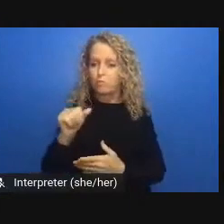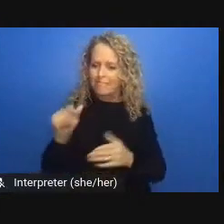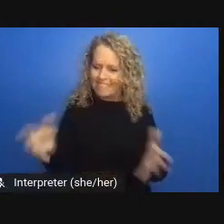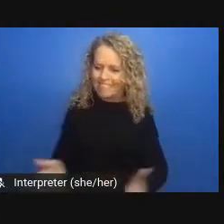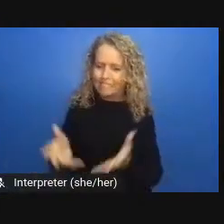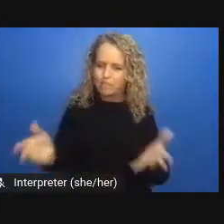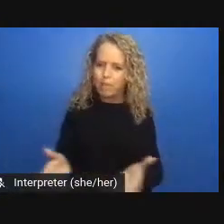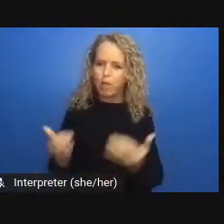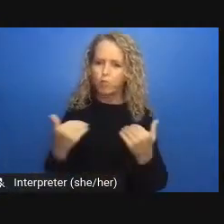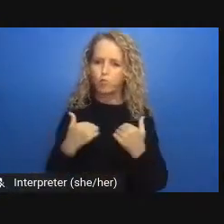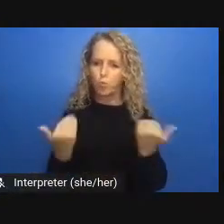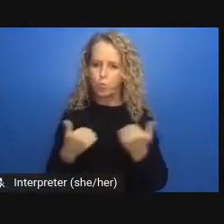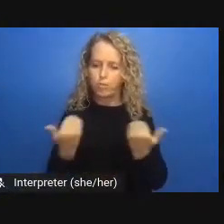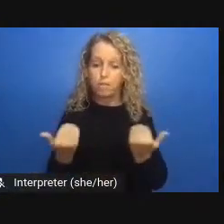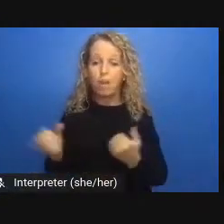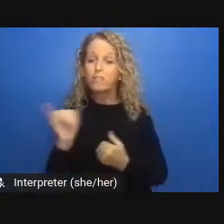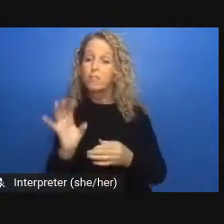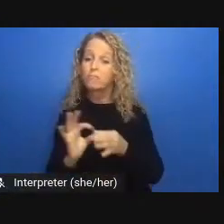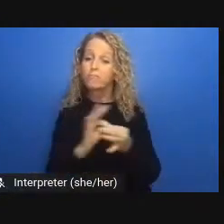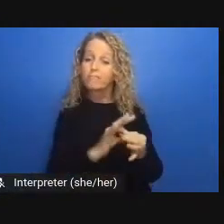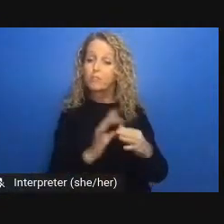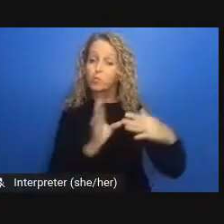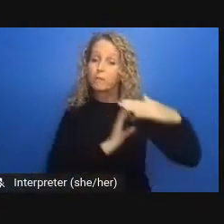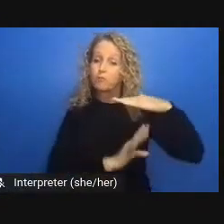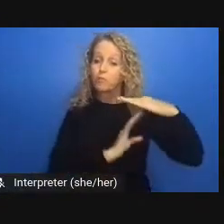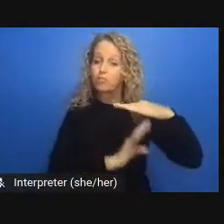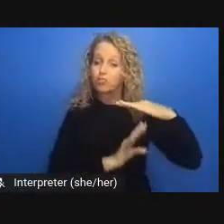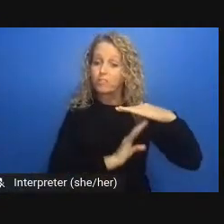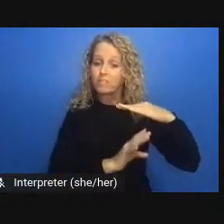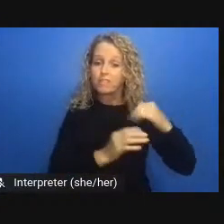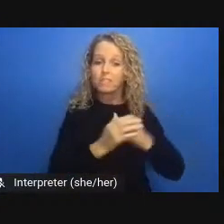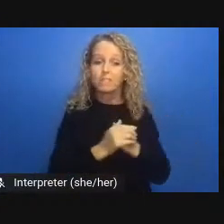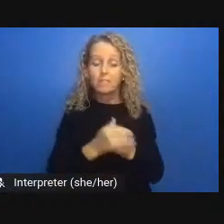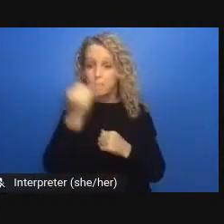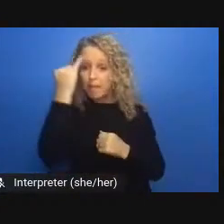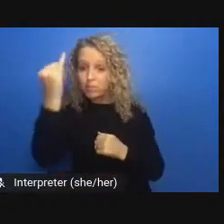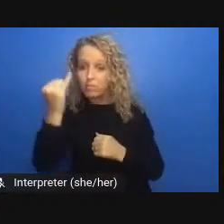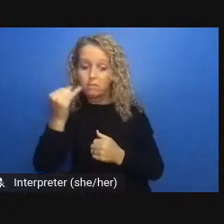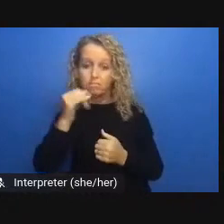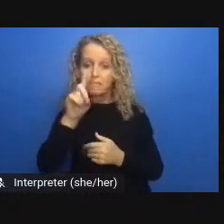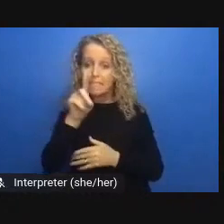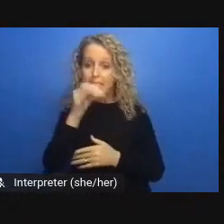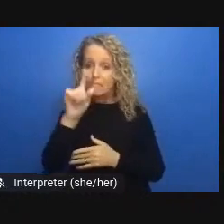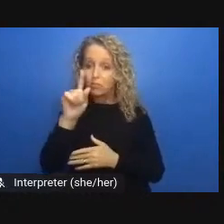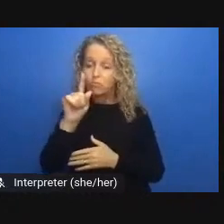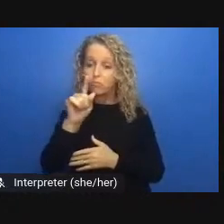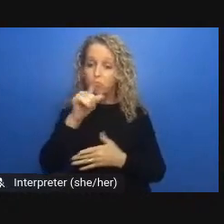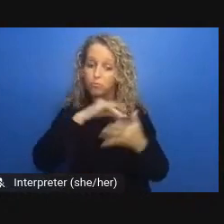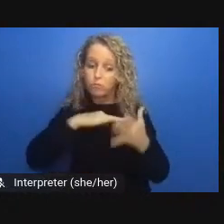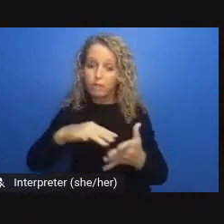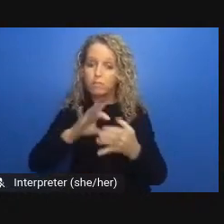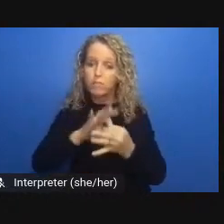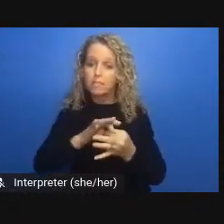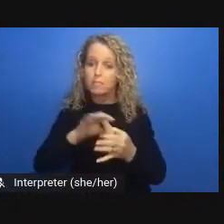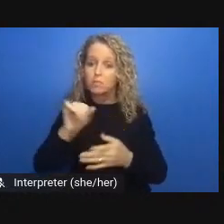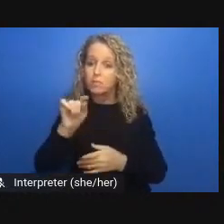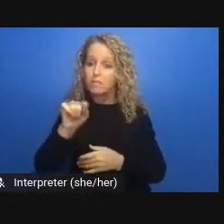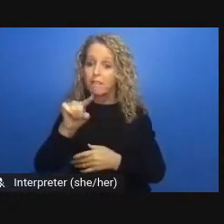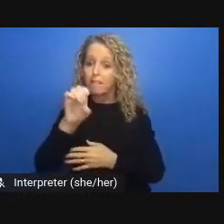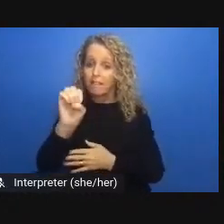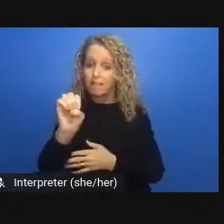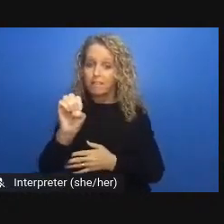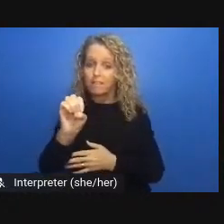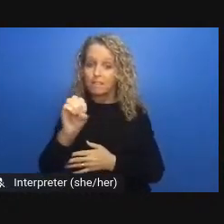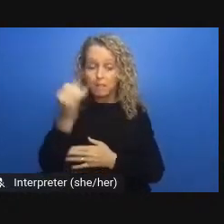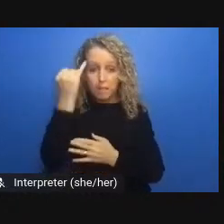immigration. Imagine, for instance, a digital study and stay program that explicitly links studying digital